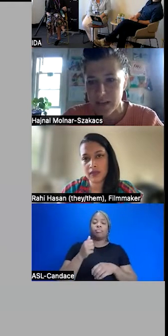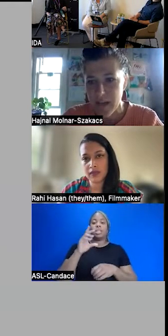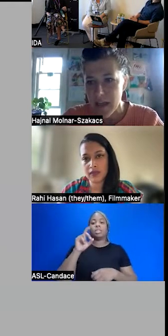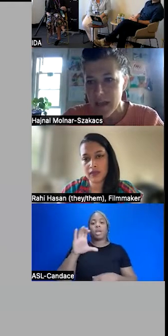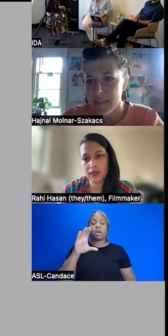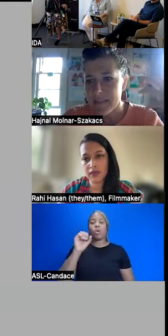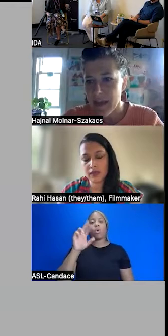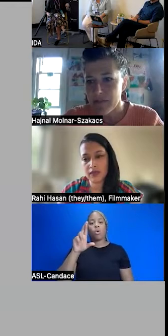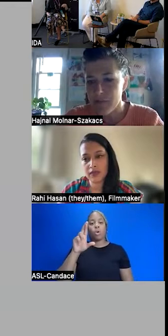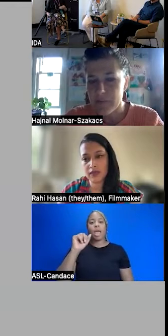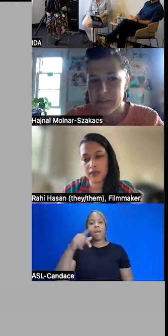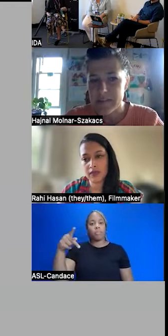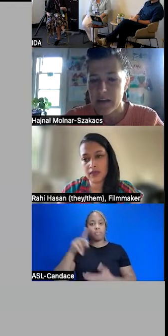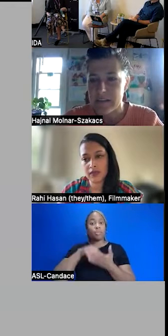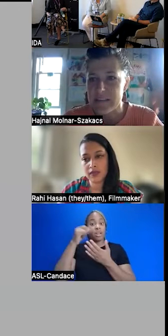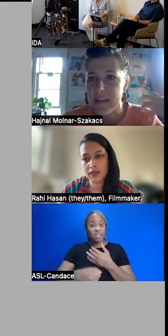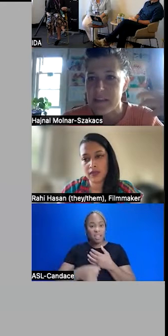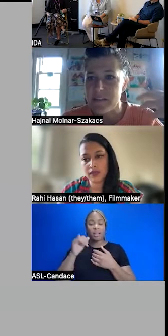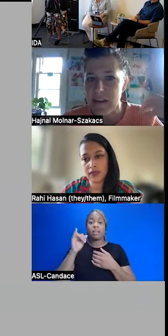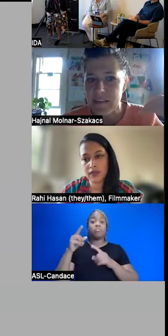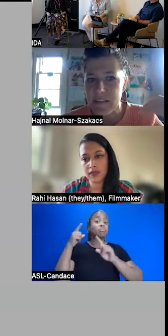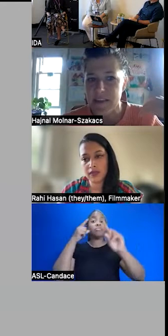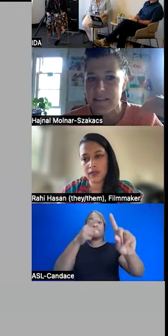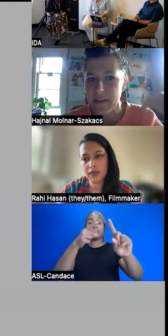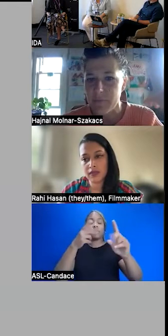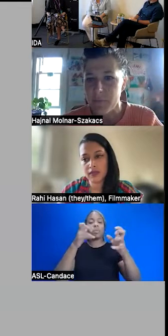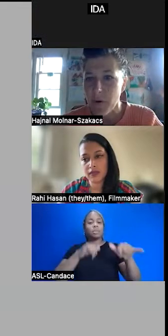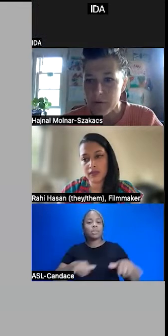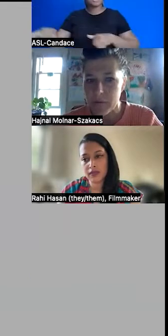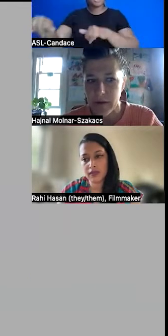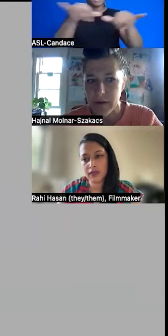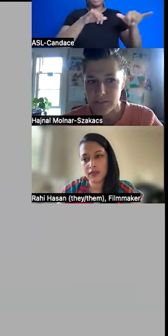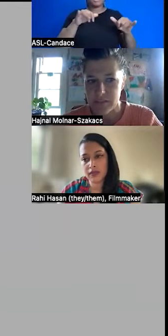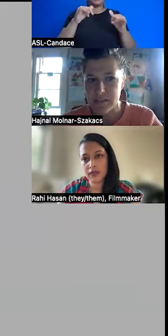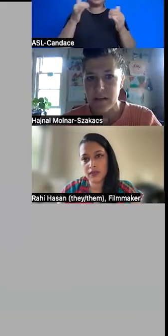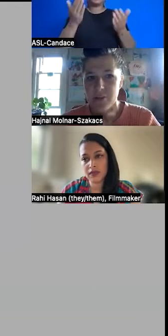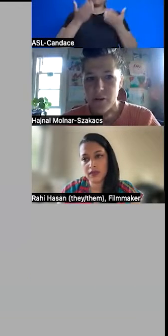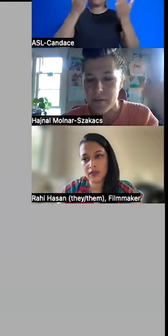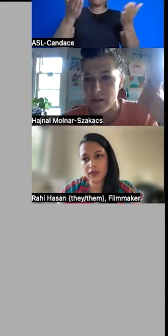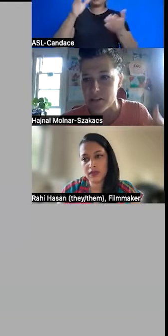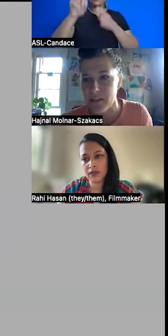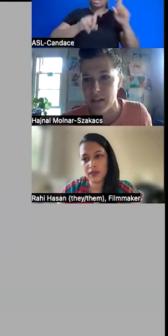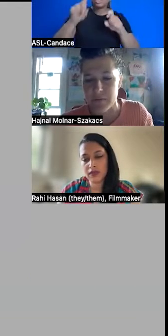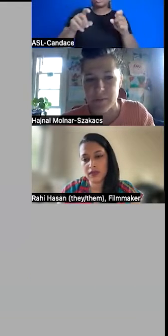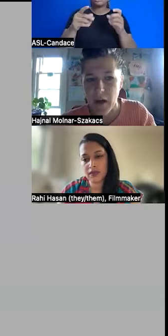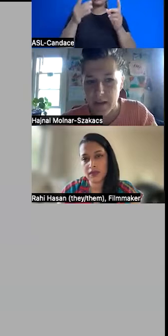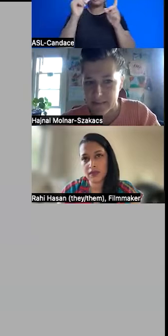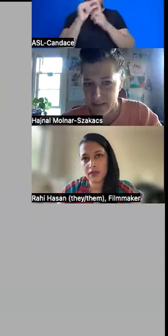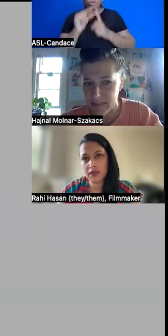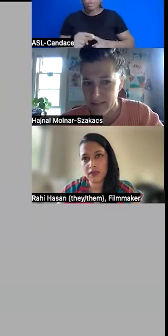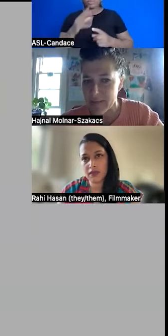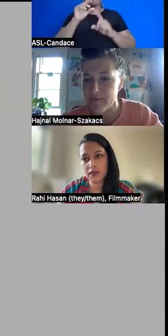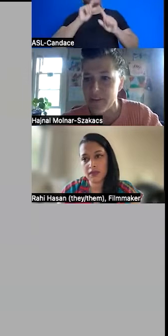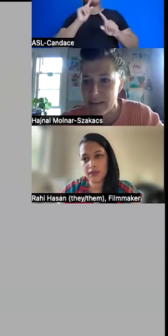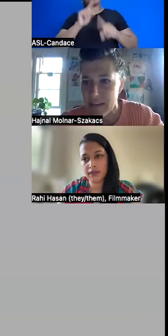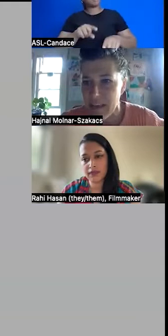project. This effort really sought to standardize a set of proposal questions, terminology, and response